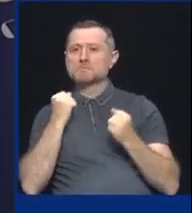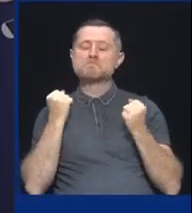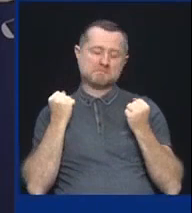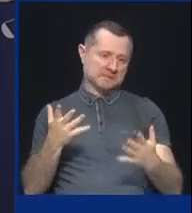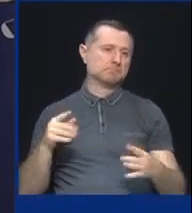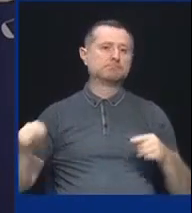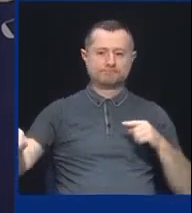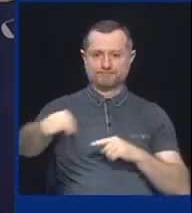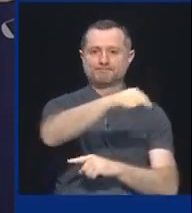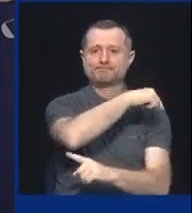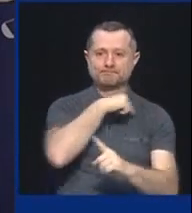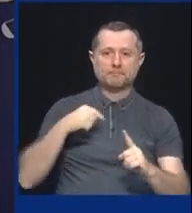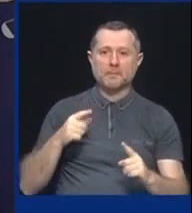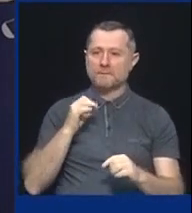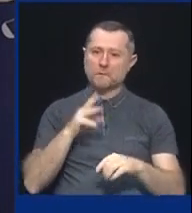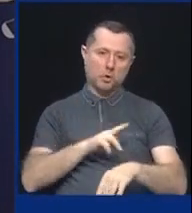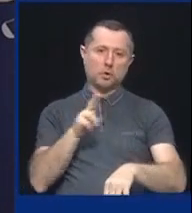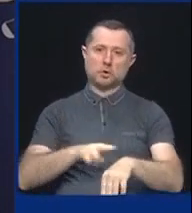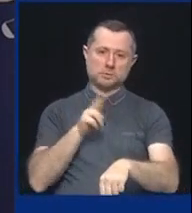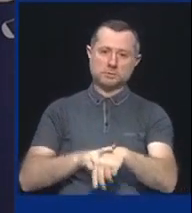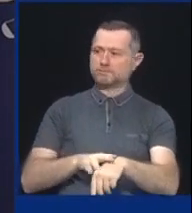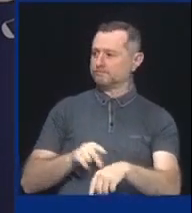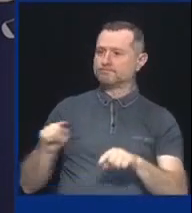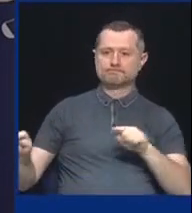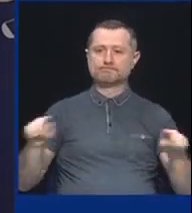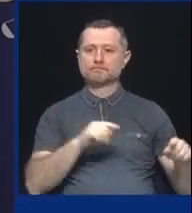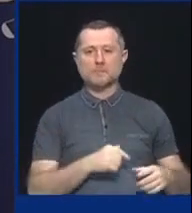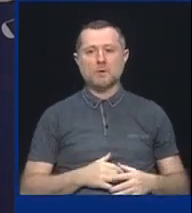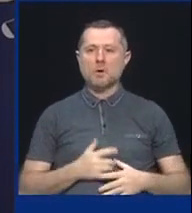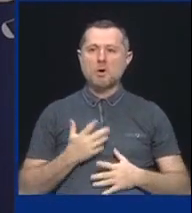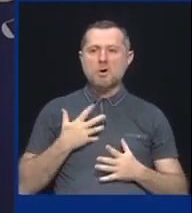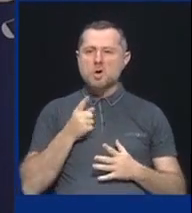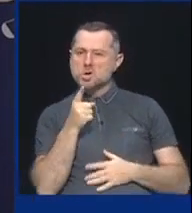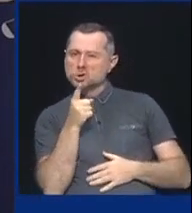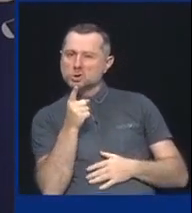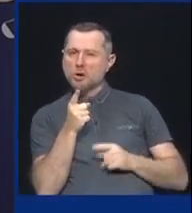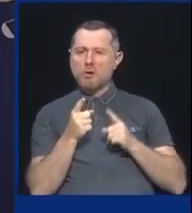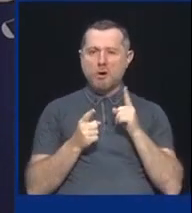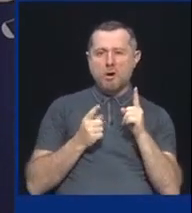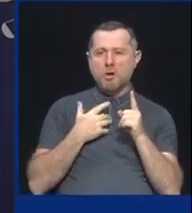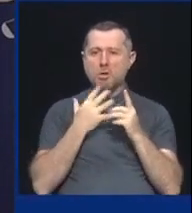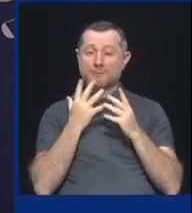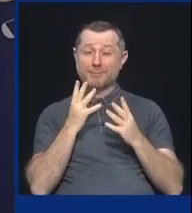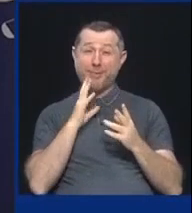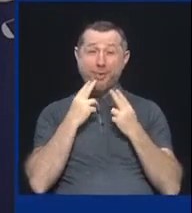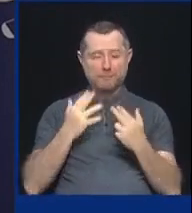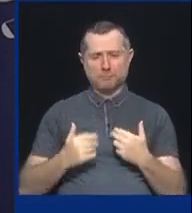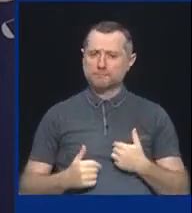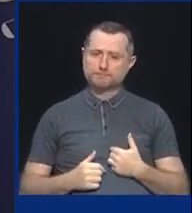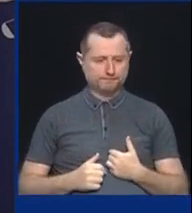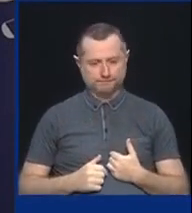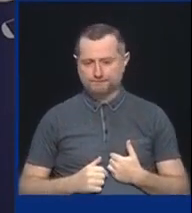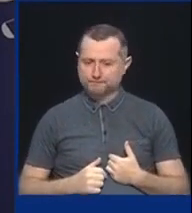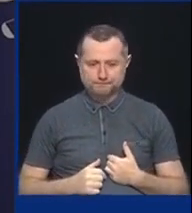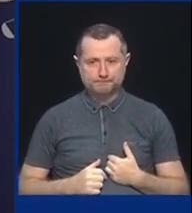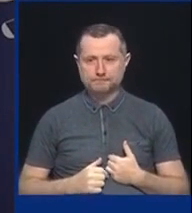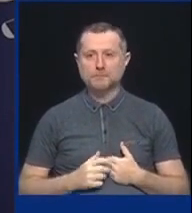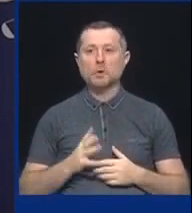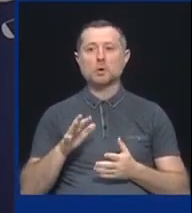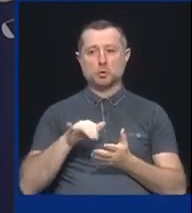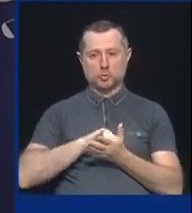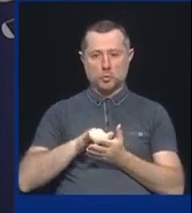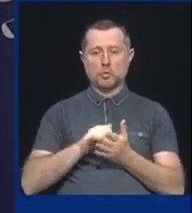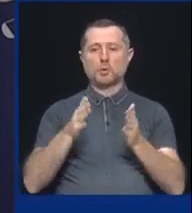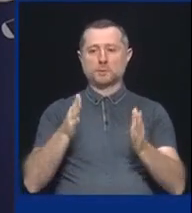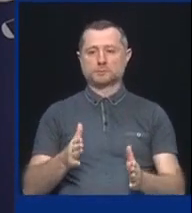thought otherwise, they would be naive, and New Yorkers are not naive. But